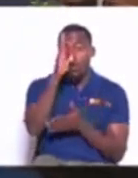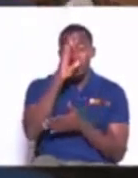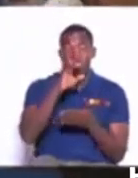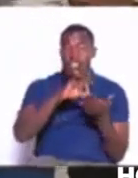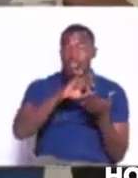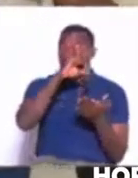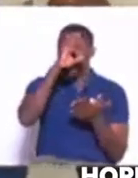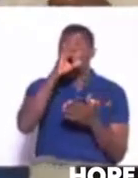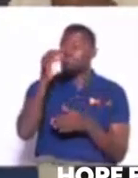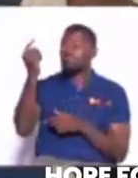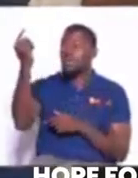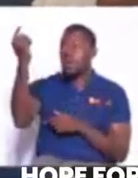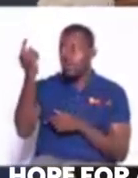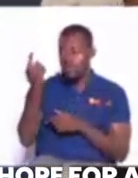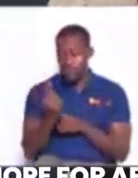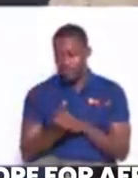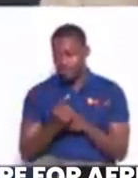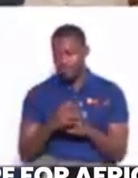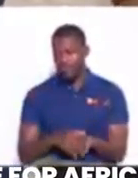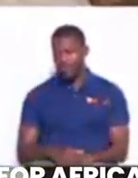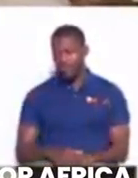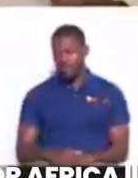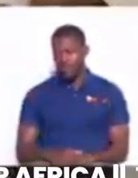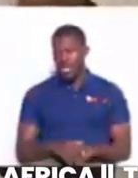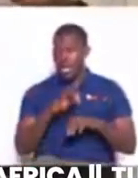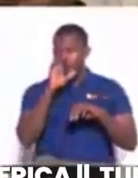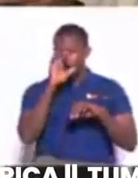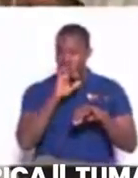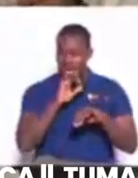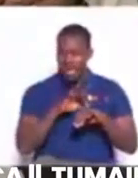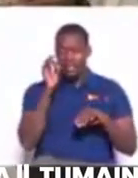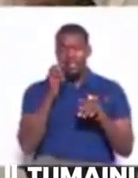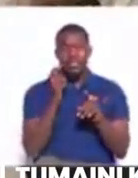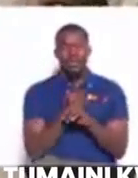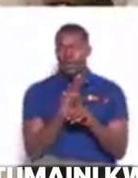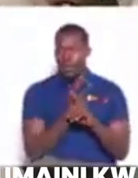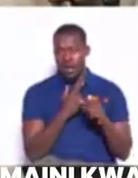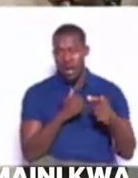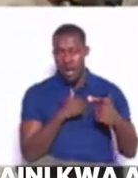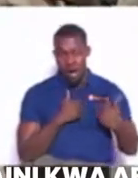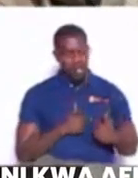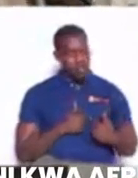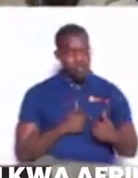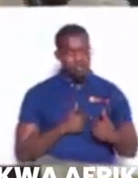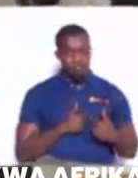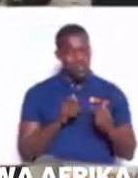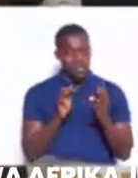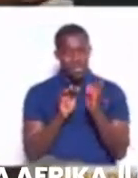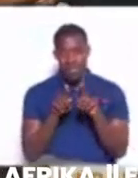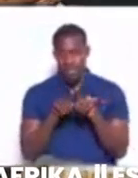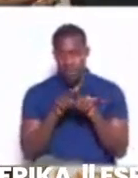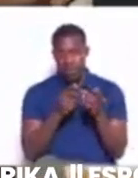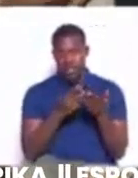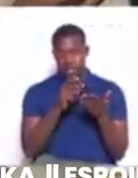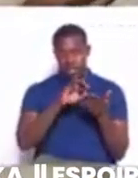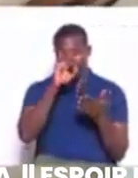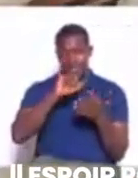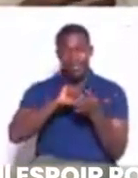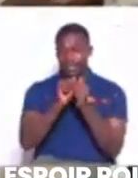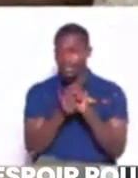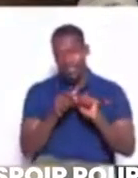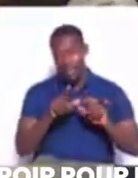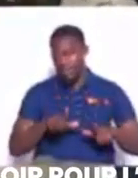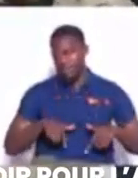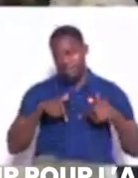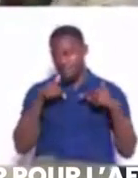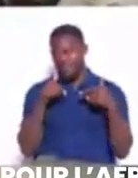Roho wa Mungu anashuka. Touches hearts. Anagusa mioyo. Changes life. Anabadilisha maisha. If you're here in